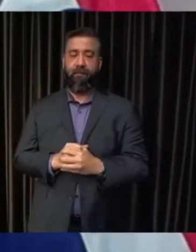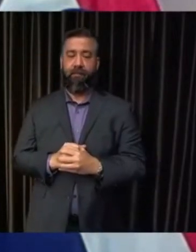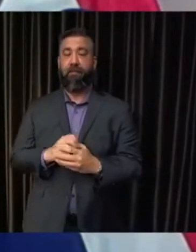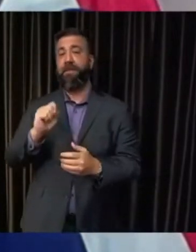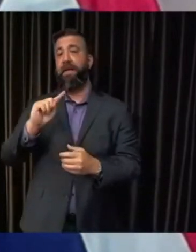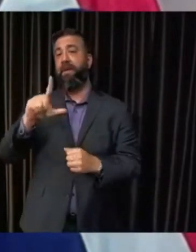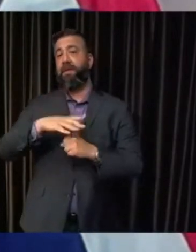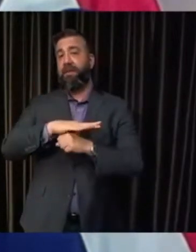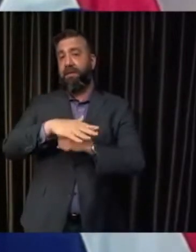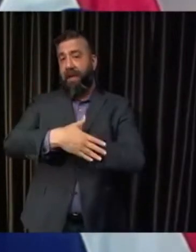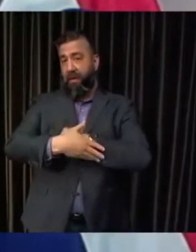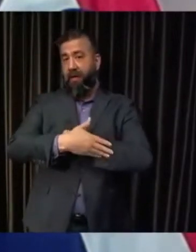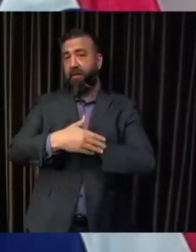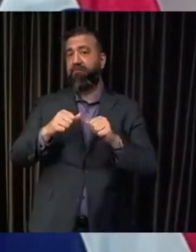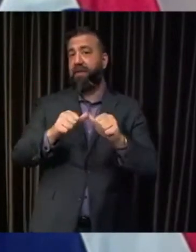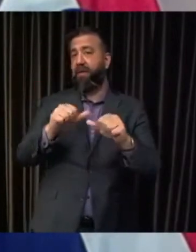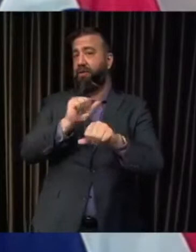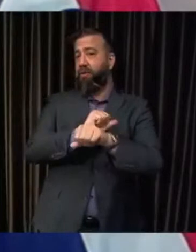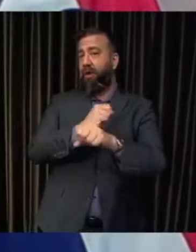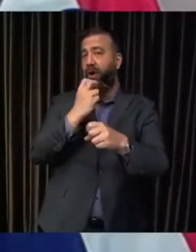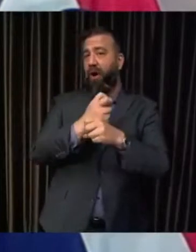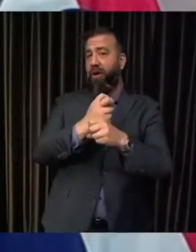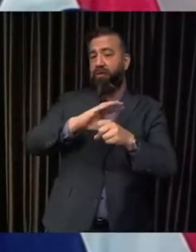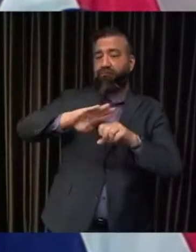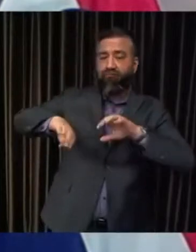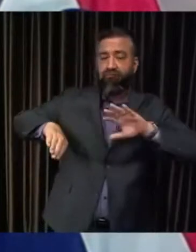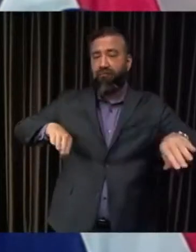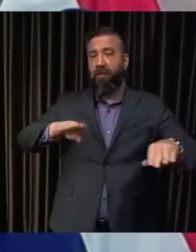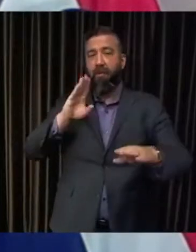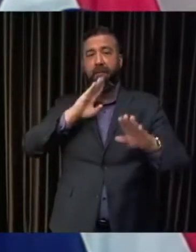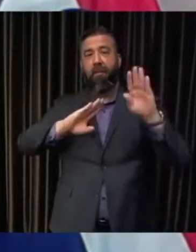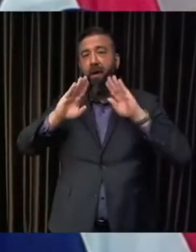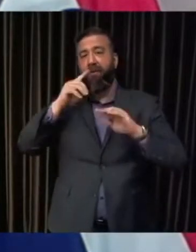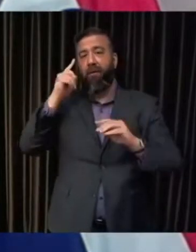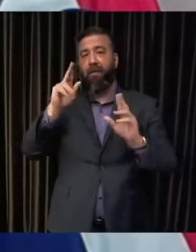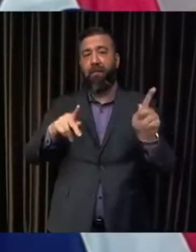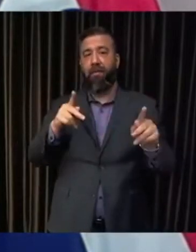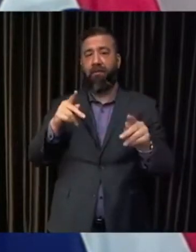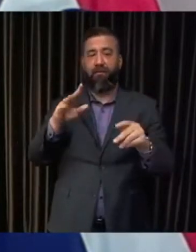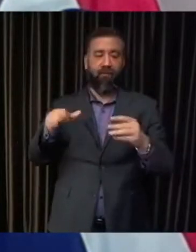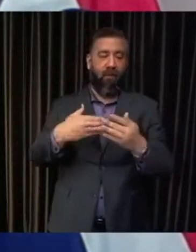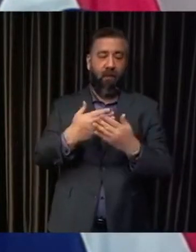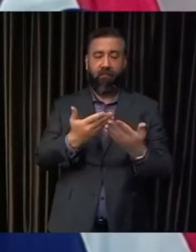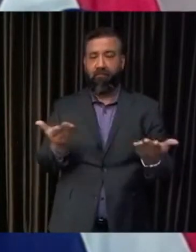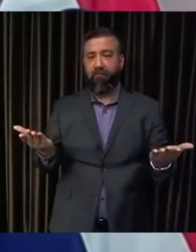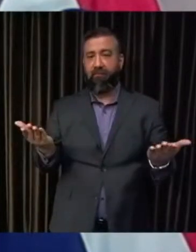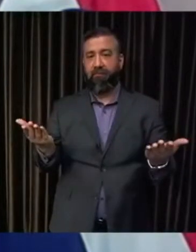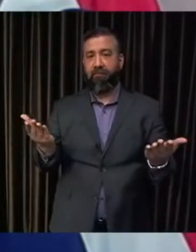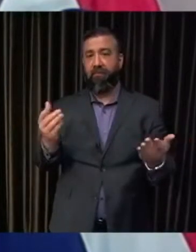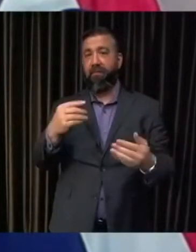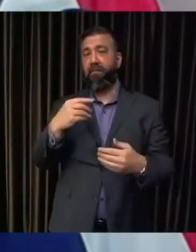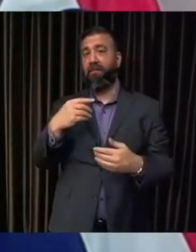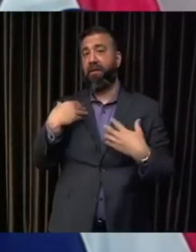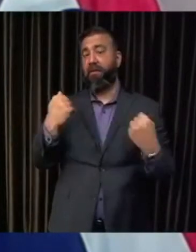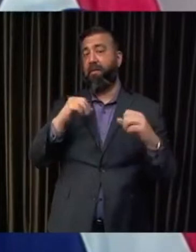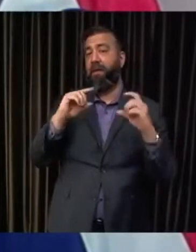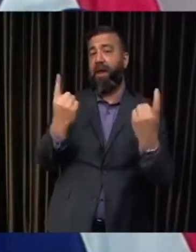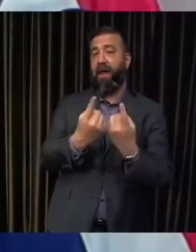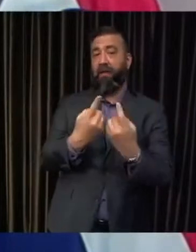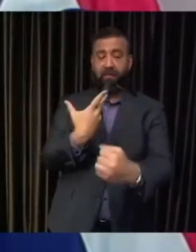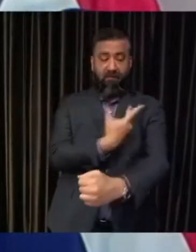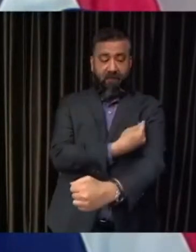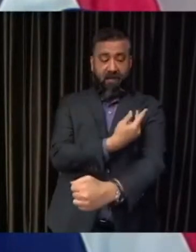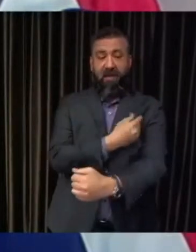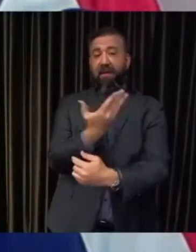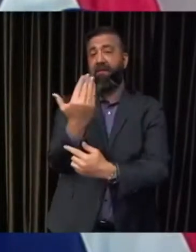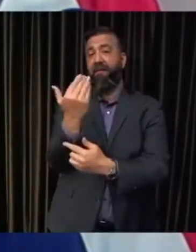St. Louis County continues to work hard to remove barriers to vaccinations for all county residents. Our Department of Public Health is vaccinating